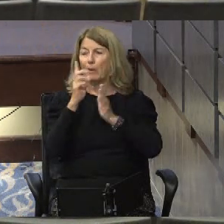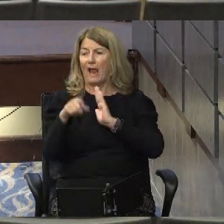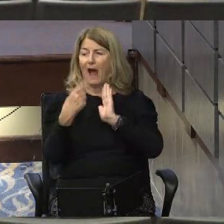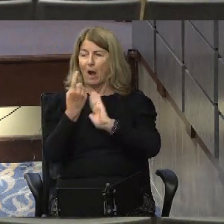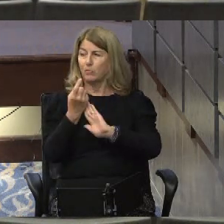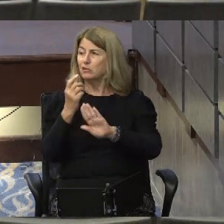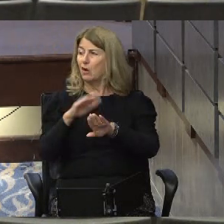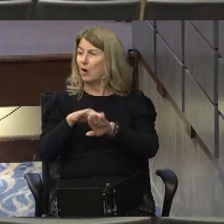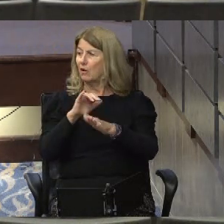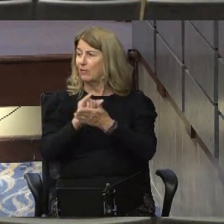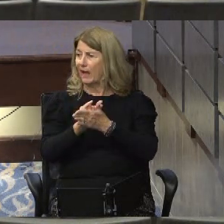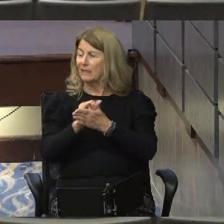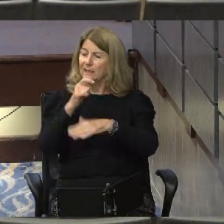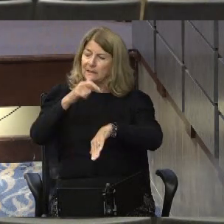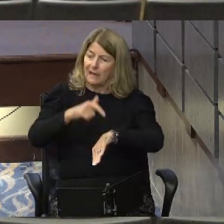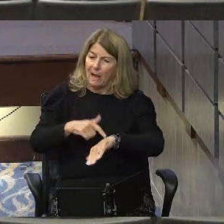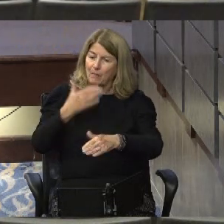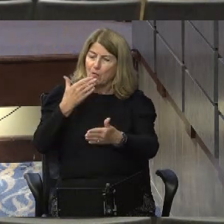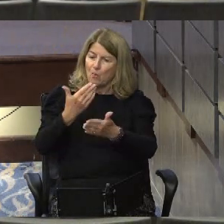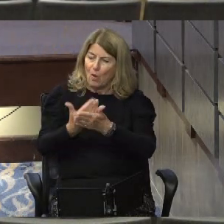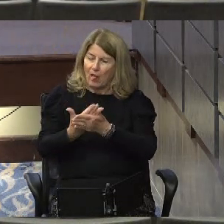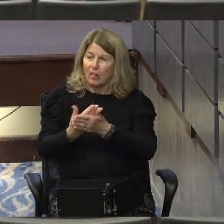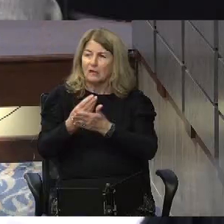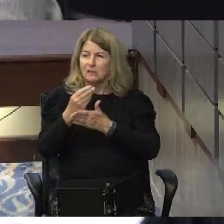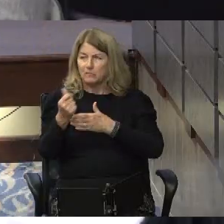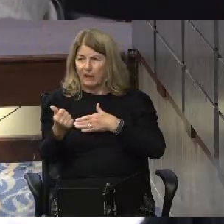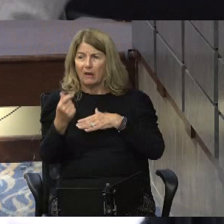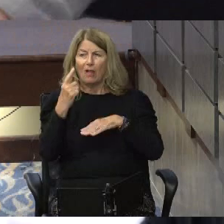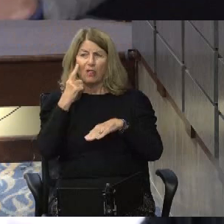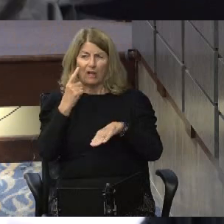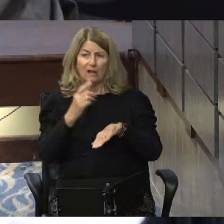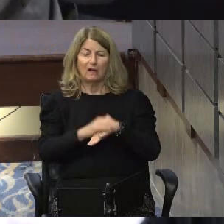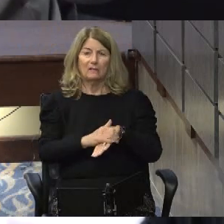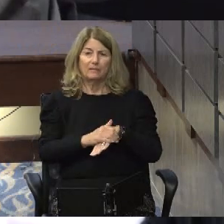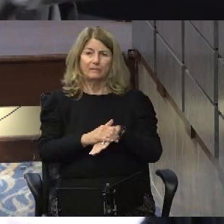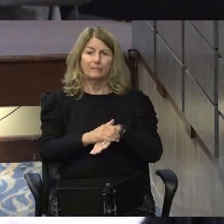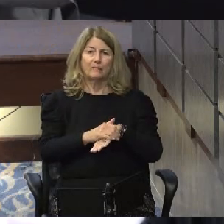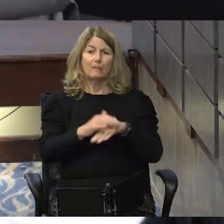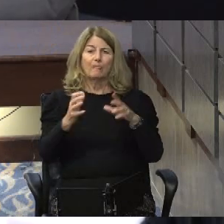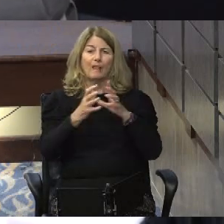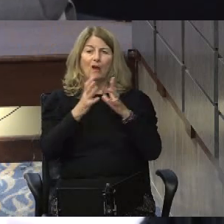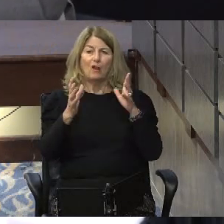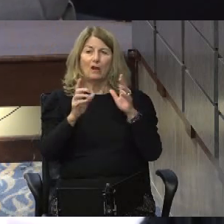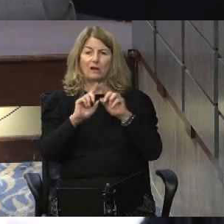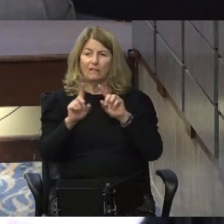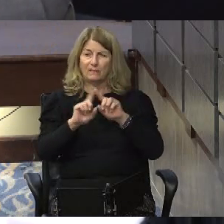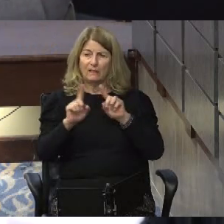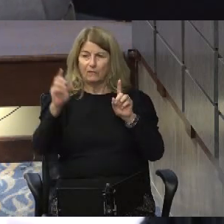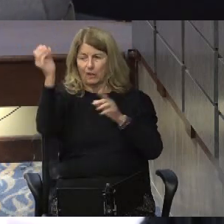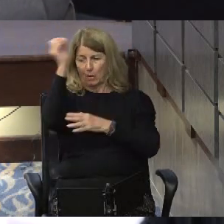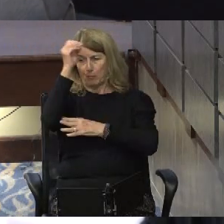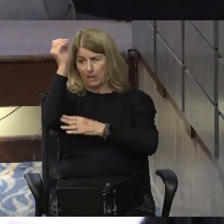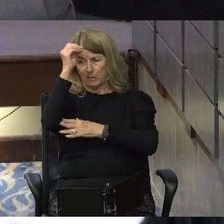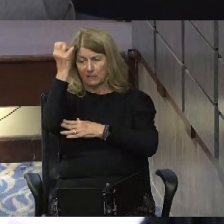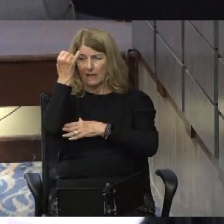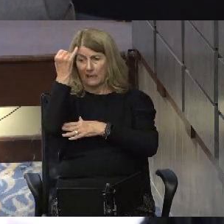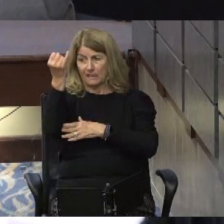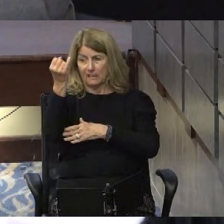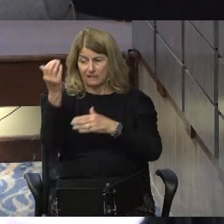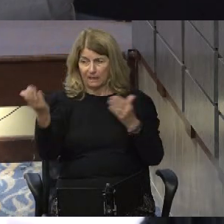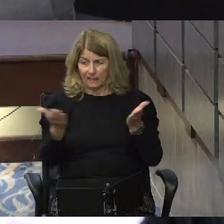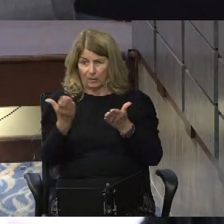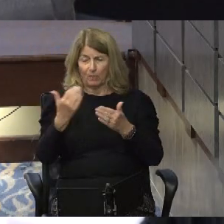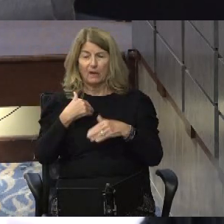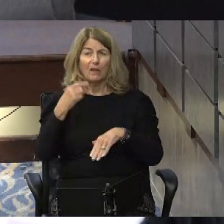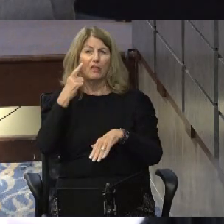Time well spent, I think. There's lots of different, obviously, opinions and ideas here, and I think Scott and the team